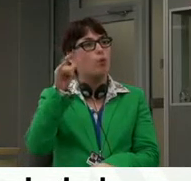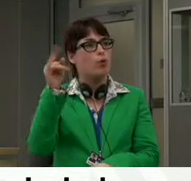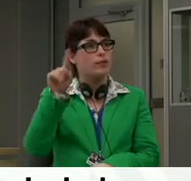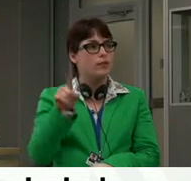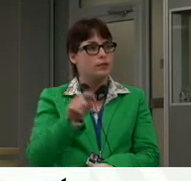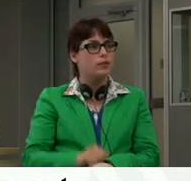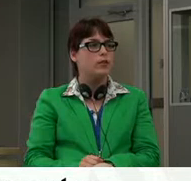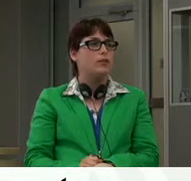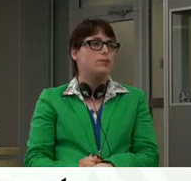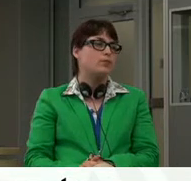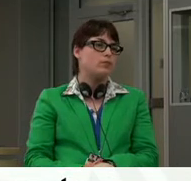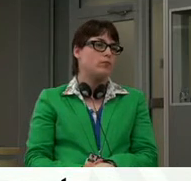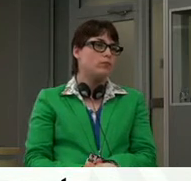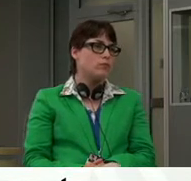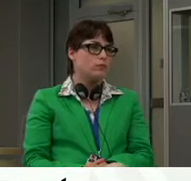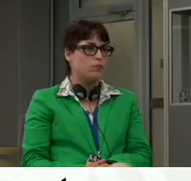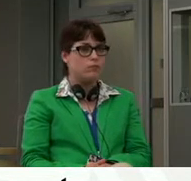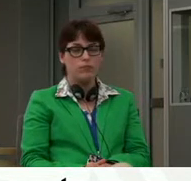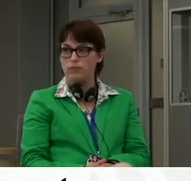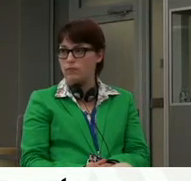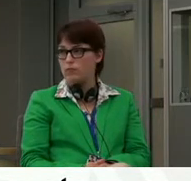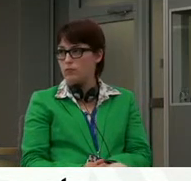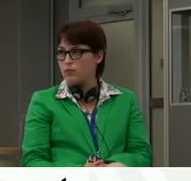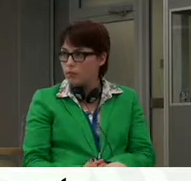and in their essence they fall within the